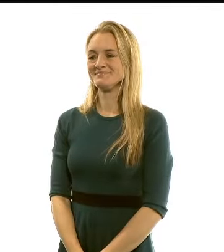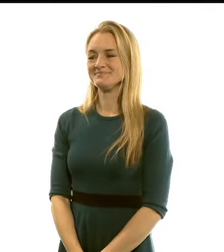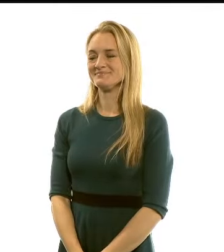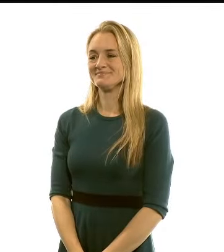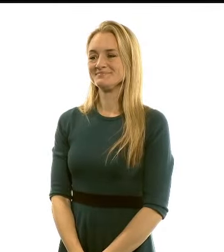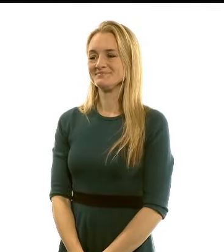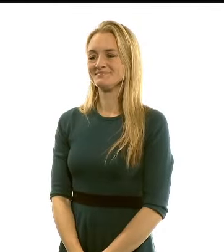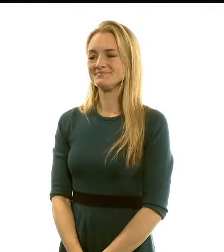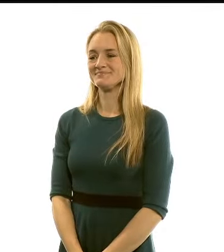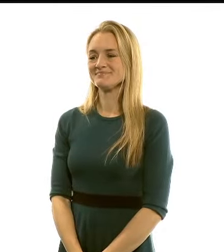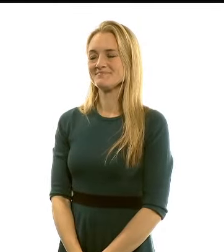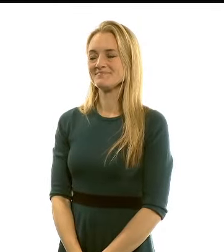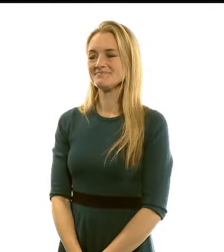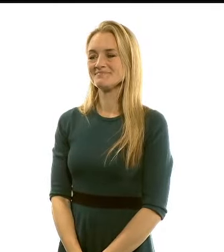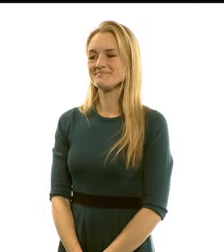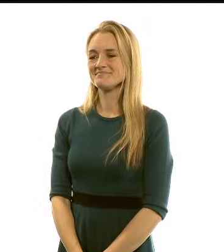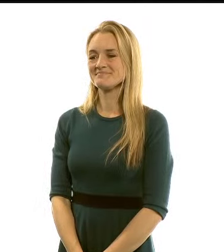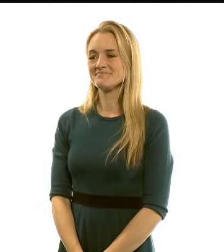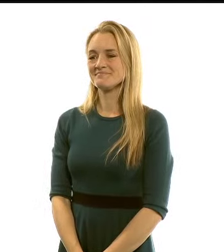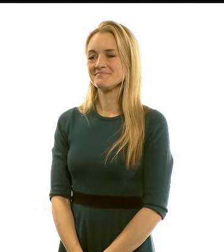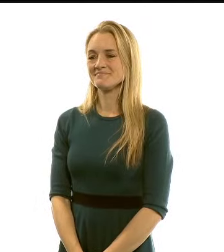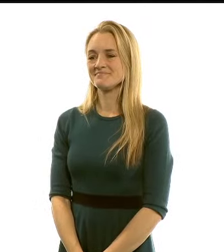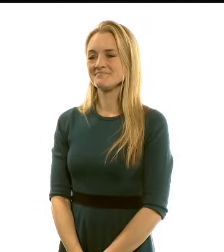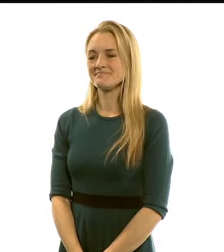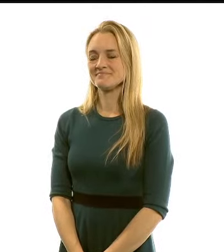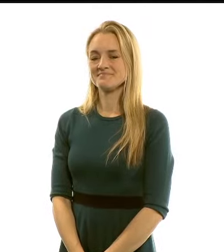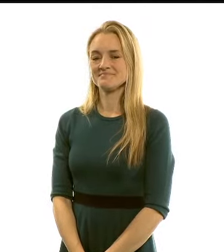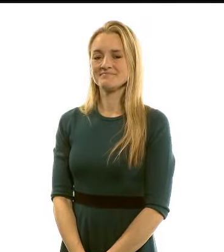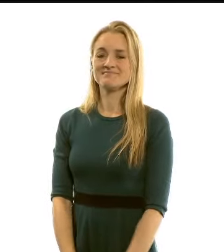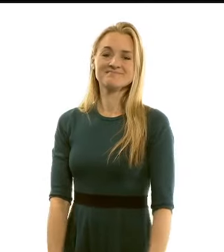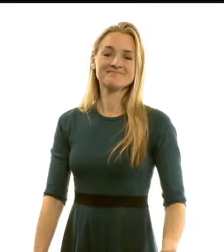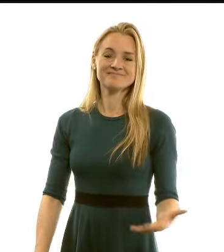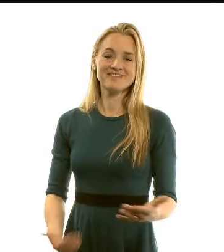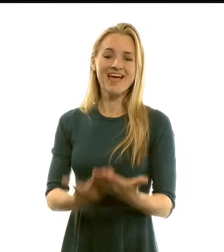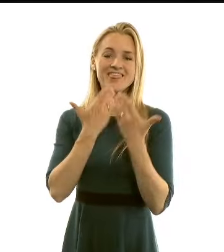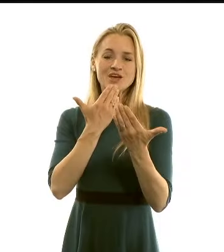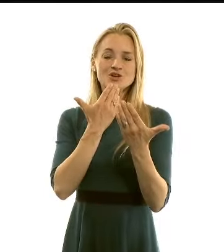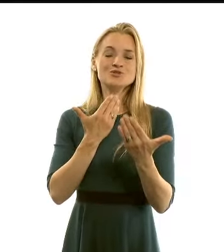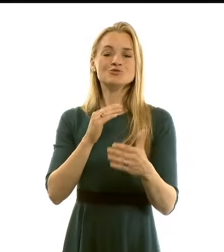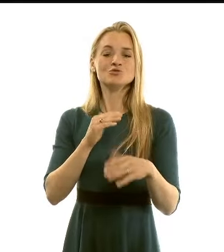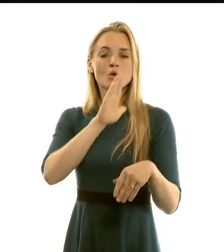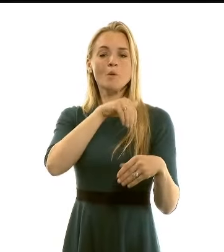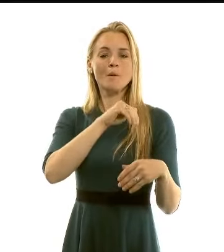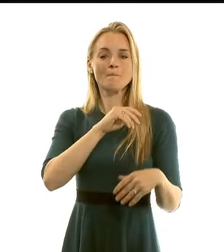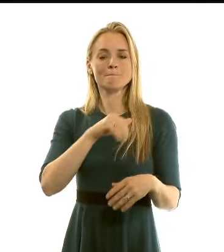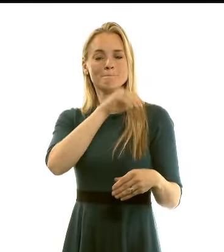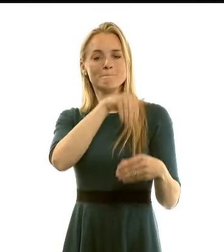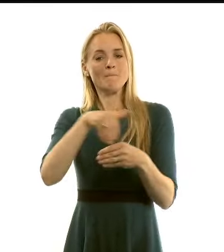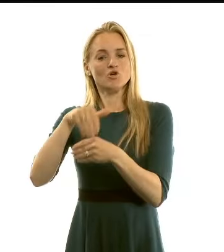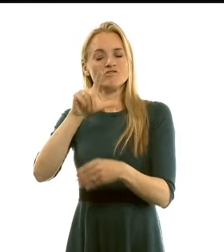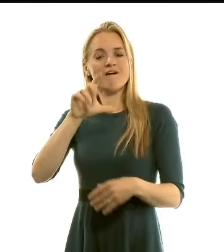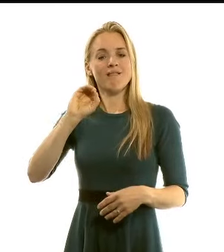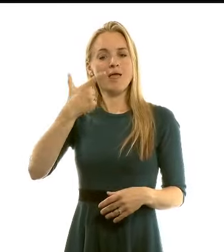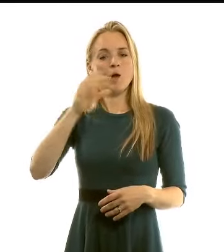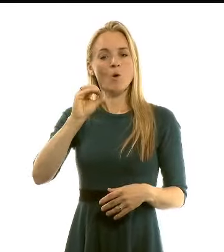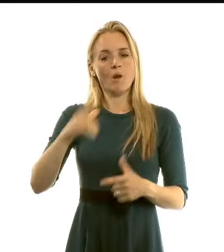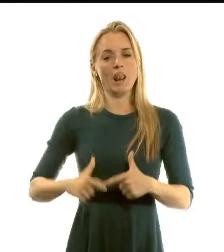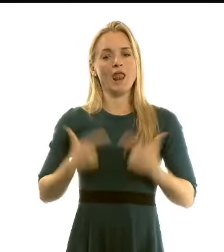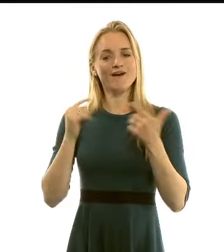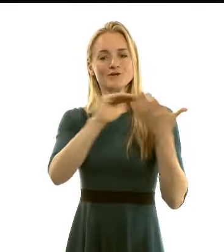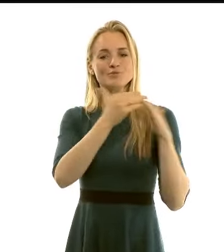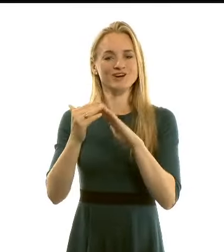and Bowie. A huge thank you to the members of the Lego Life community for sending and sharing these really very cute images